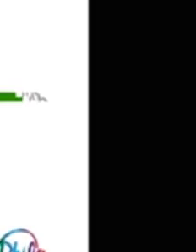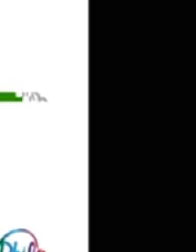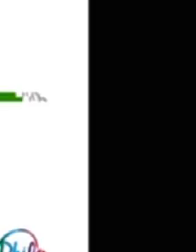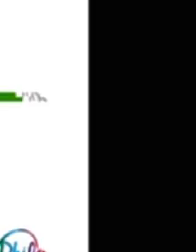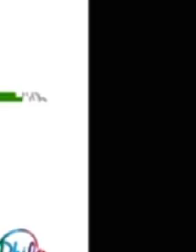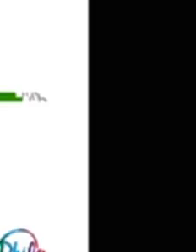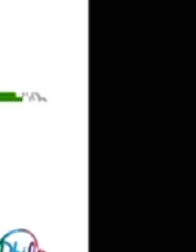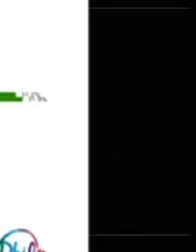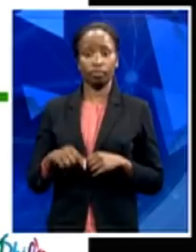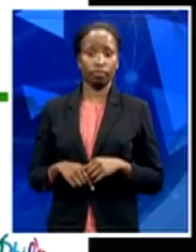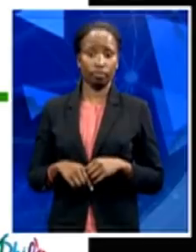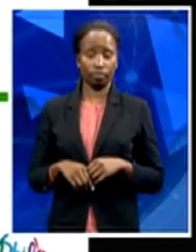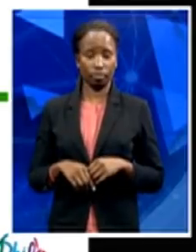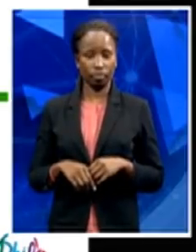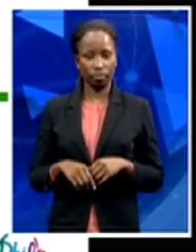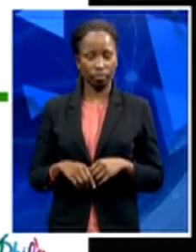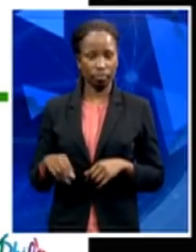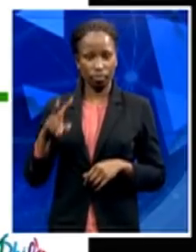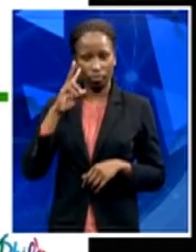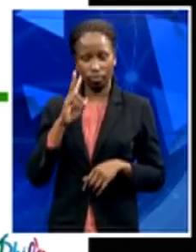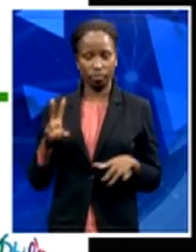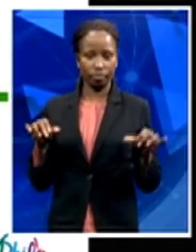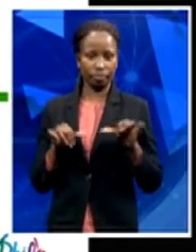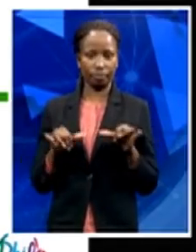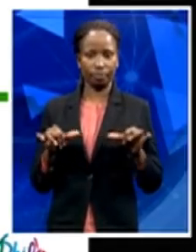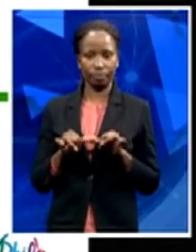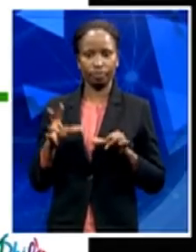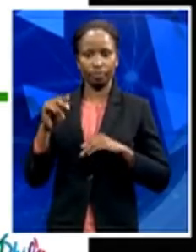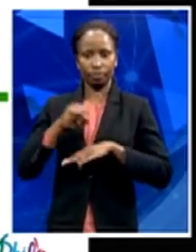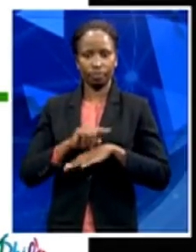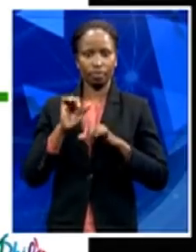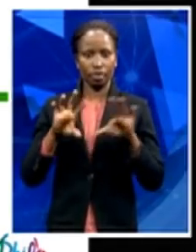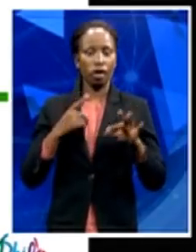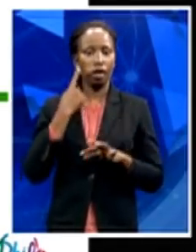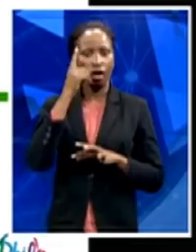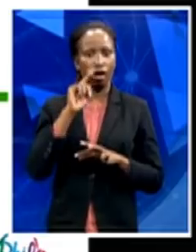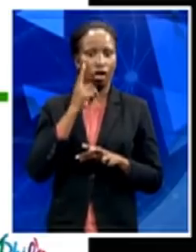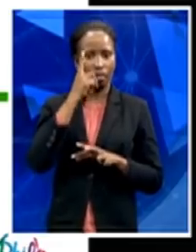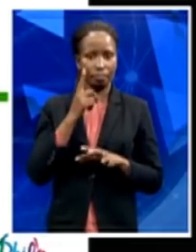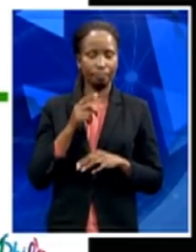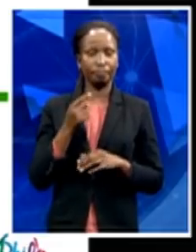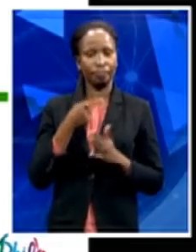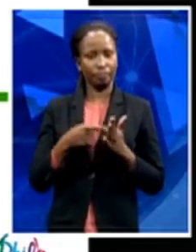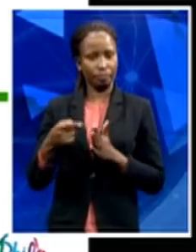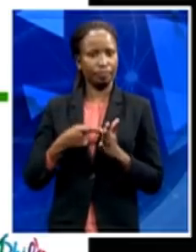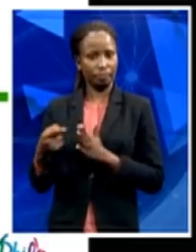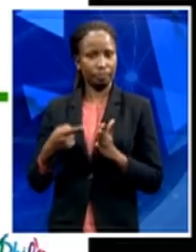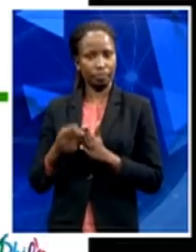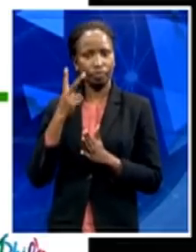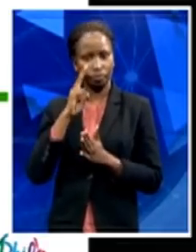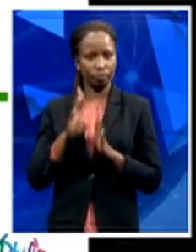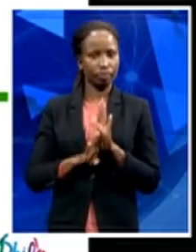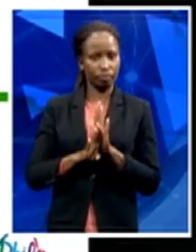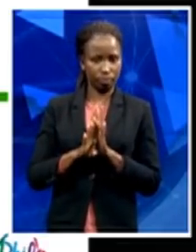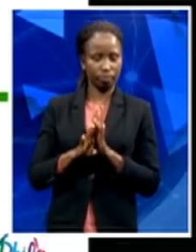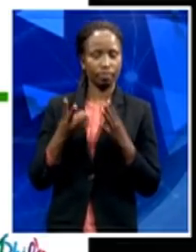average daily number of tests each week, we have increased the numbers of tests that have been